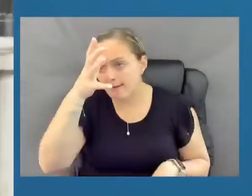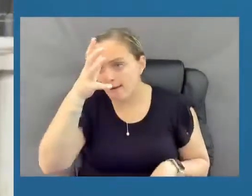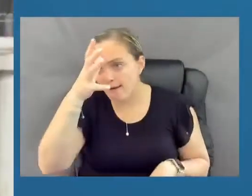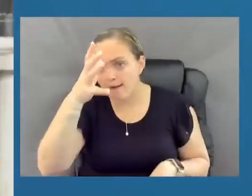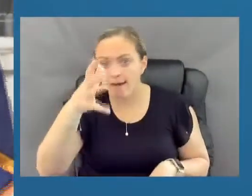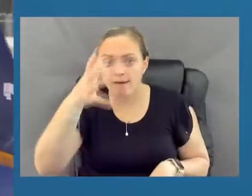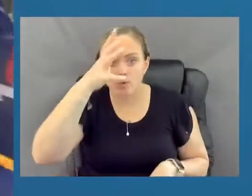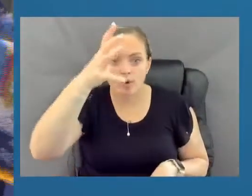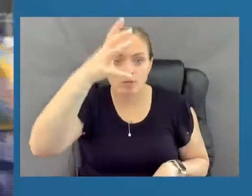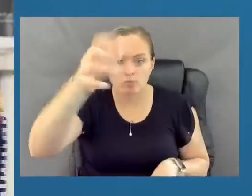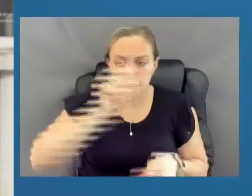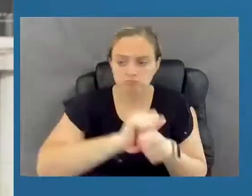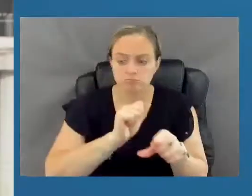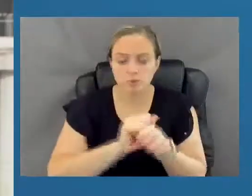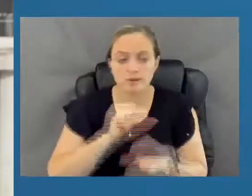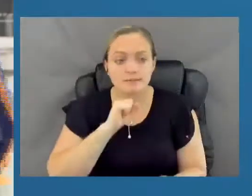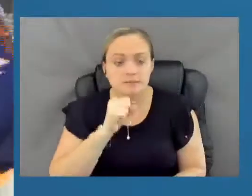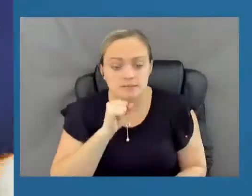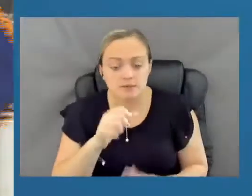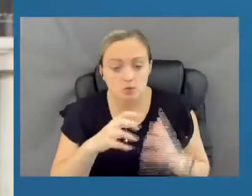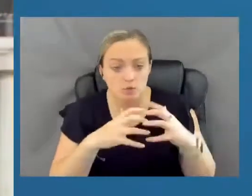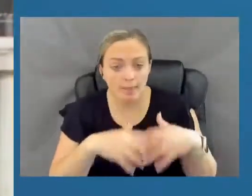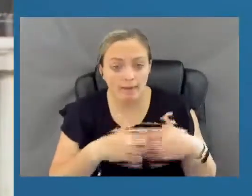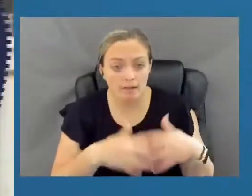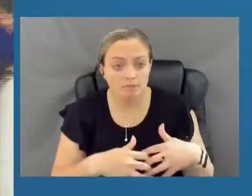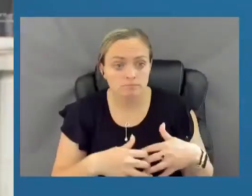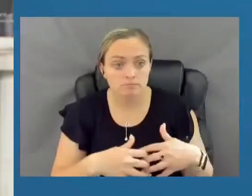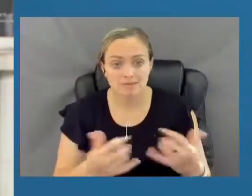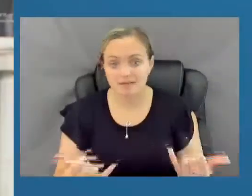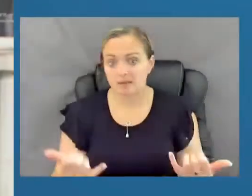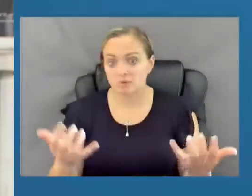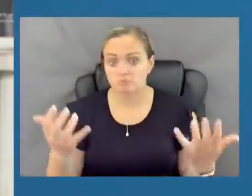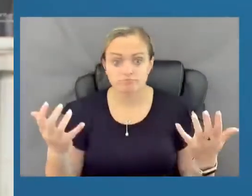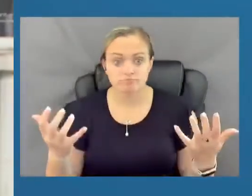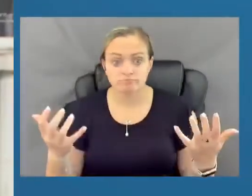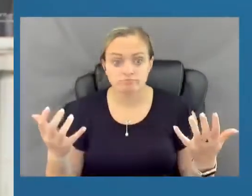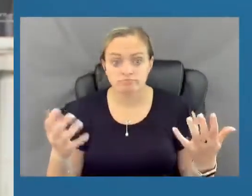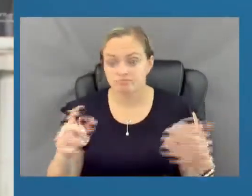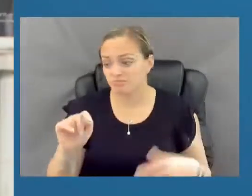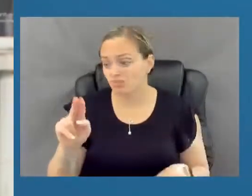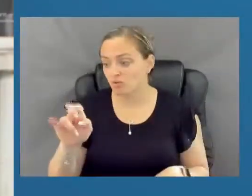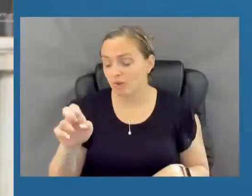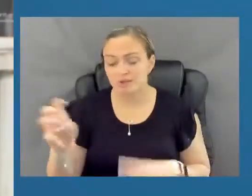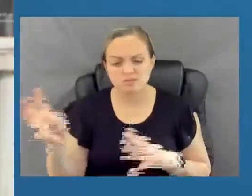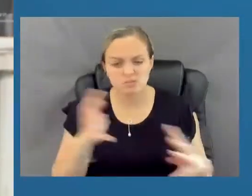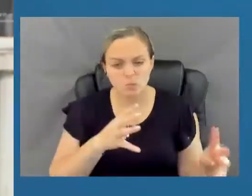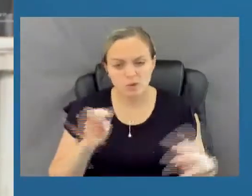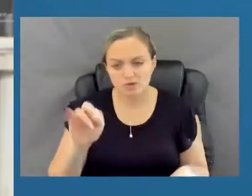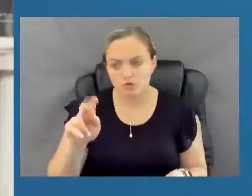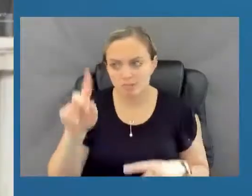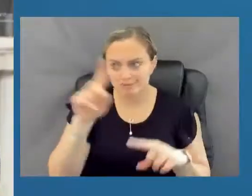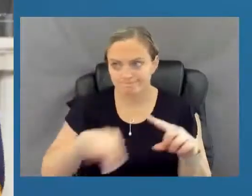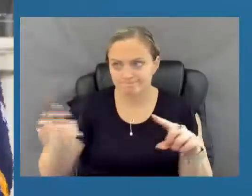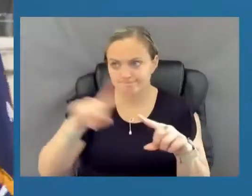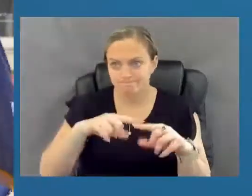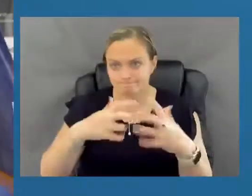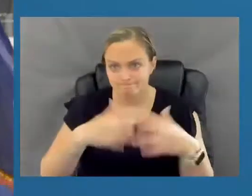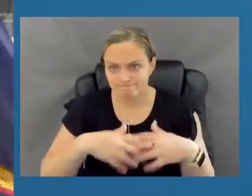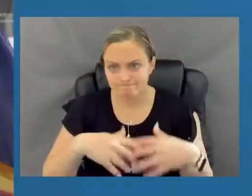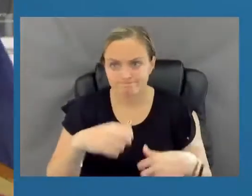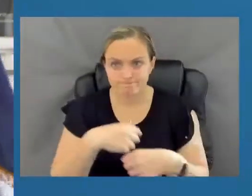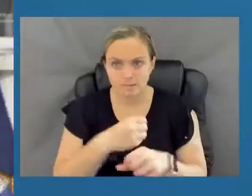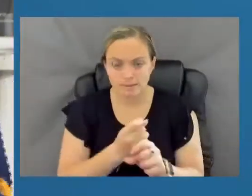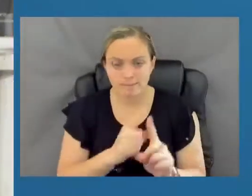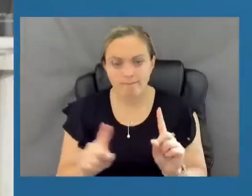plant. Steel plant now has turbines, wind turbines, generating clean energy. So you show how